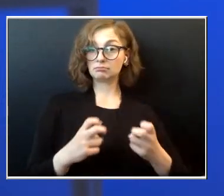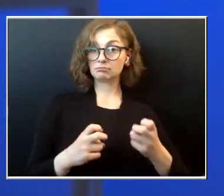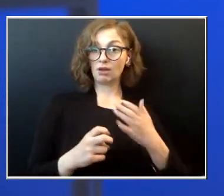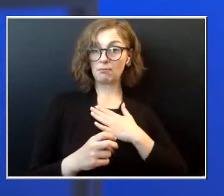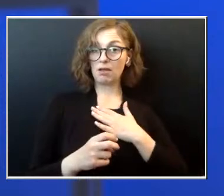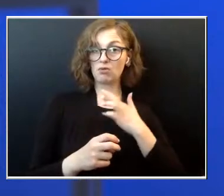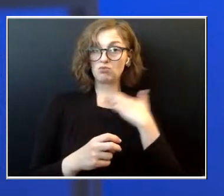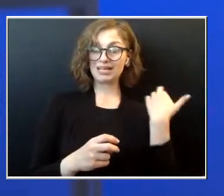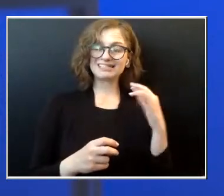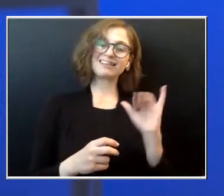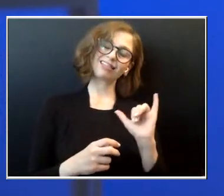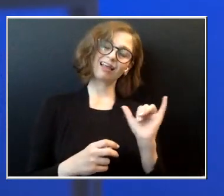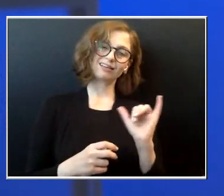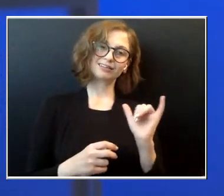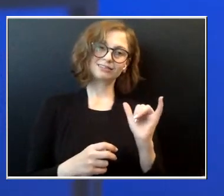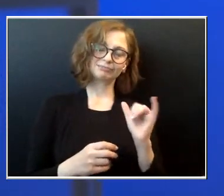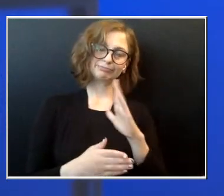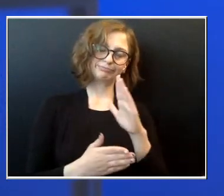Cancer Prevention Center.